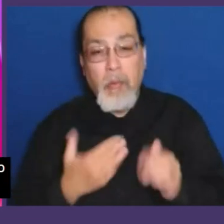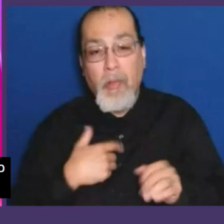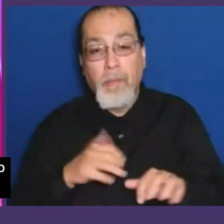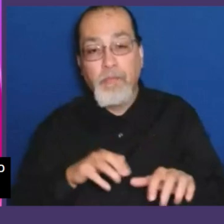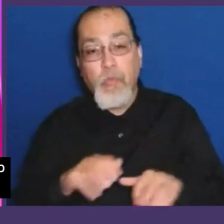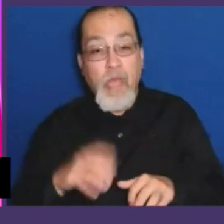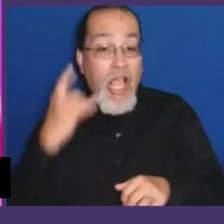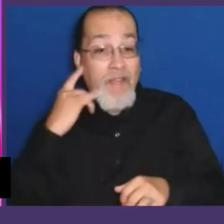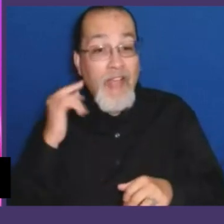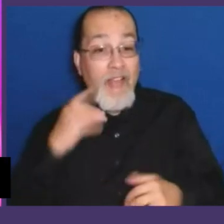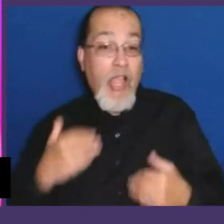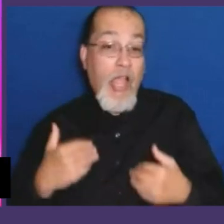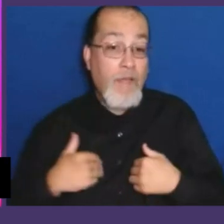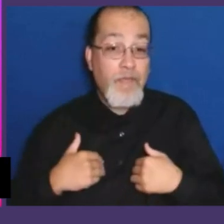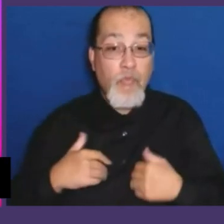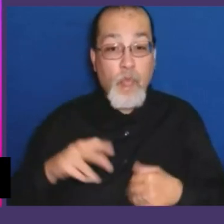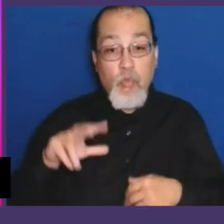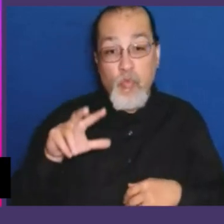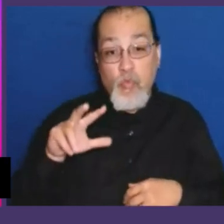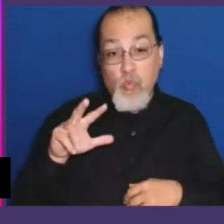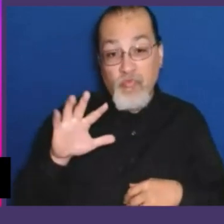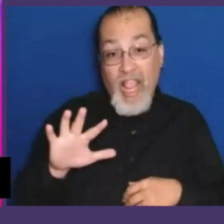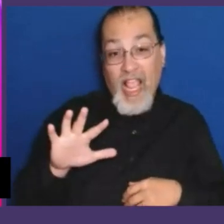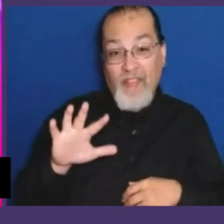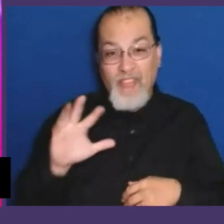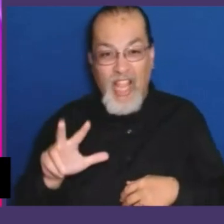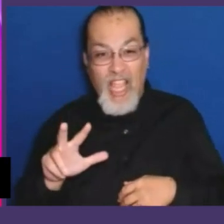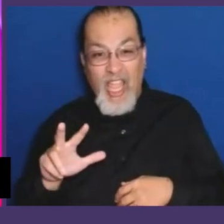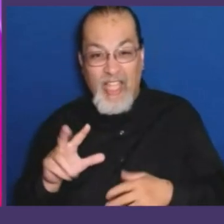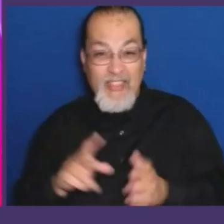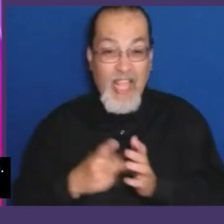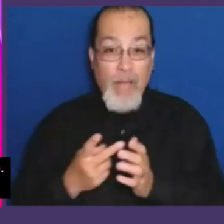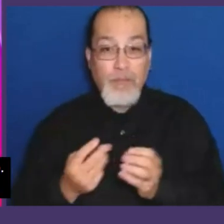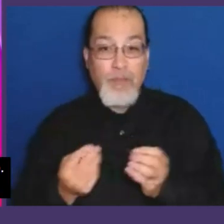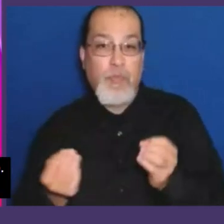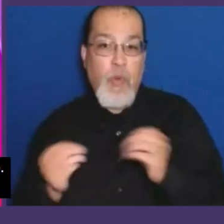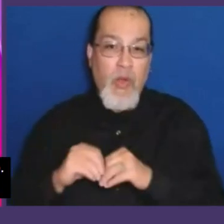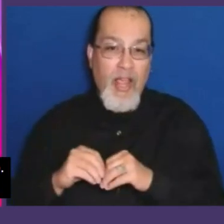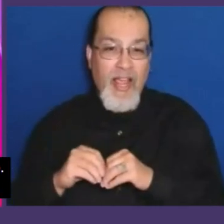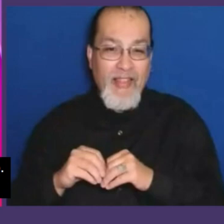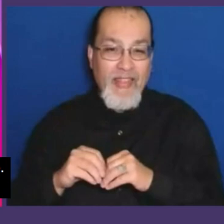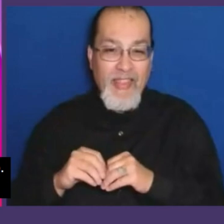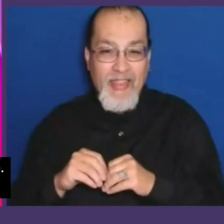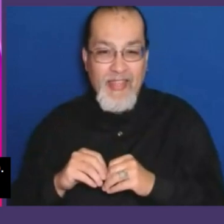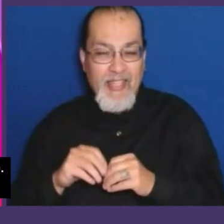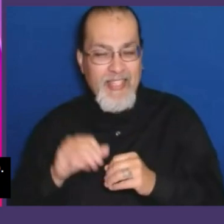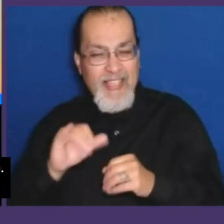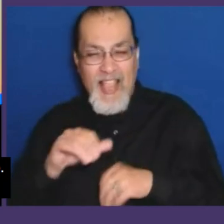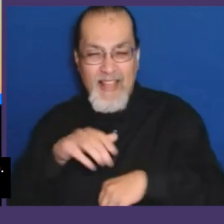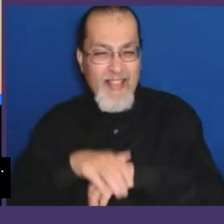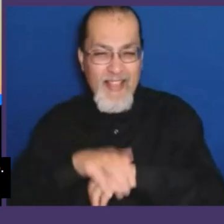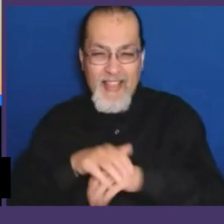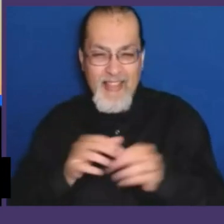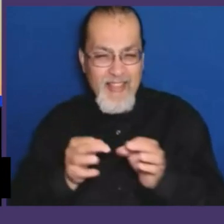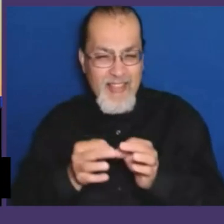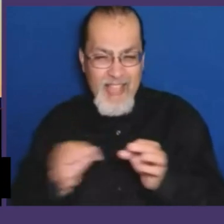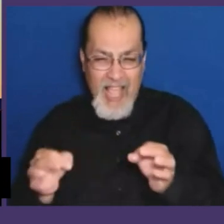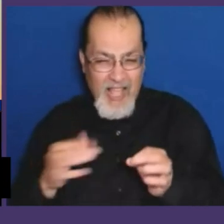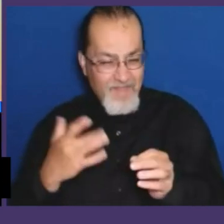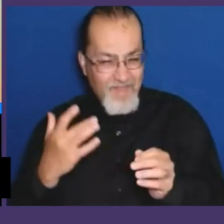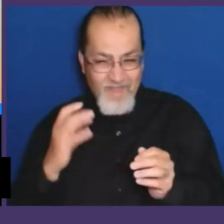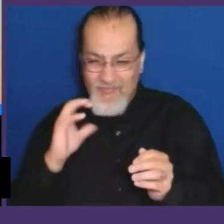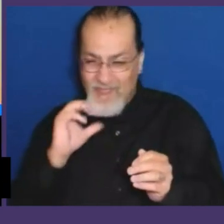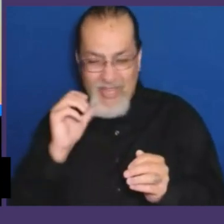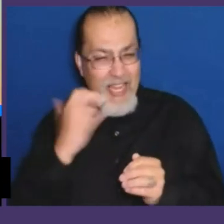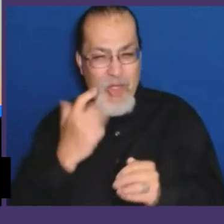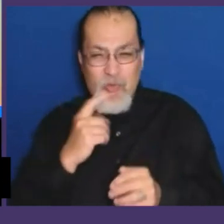myself, that's actually like really awkward phrasing, so let me actually delete that, and let me try again. And so as I'm writing, I have this separate